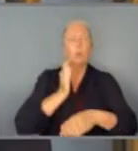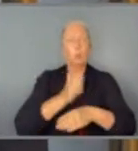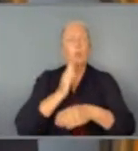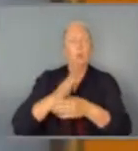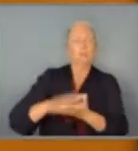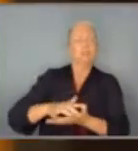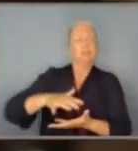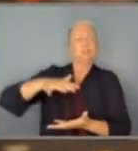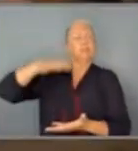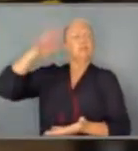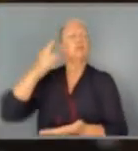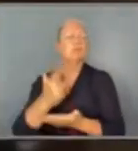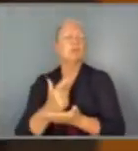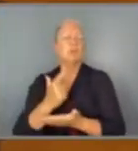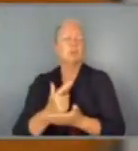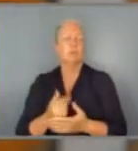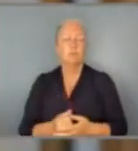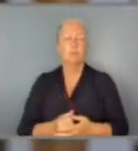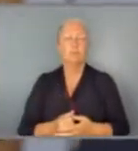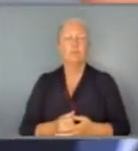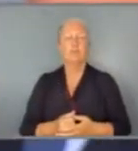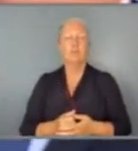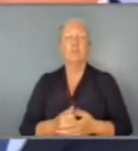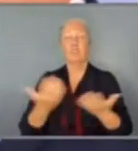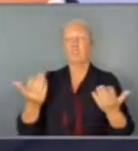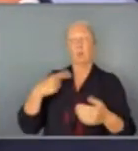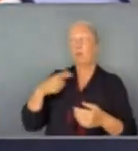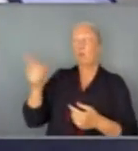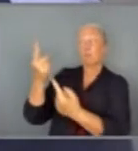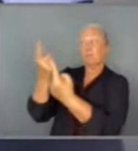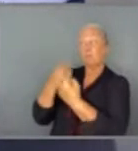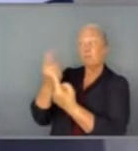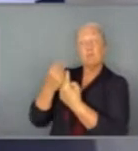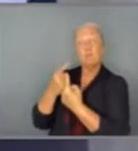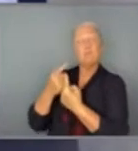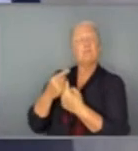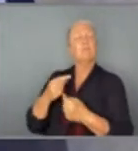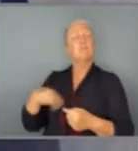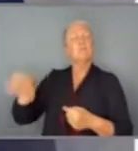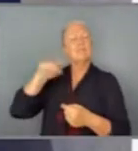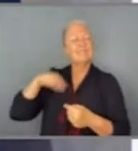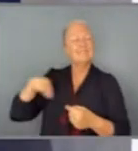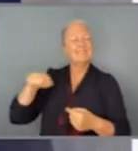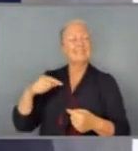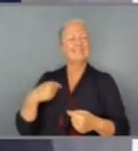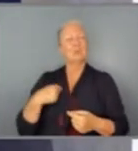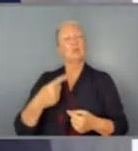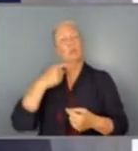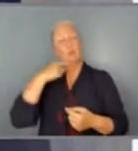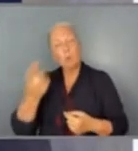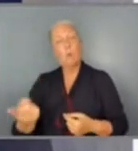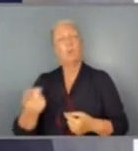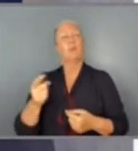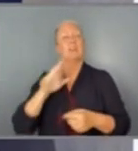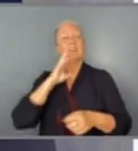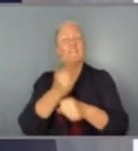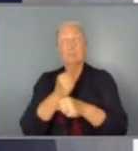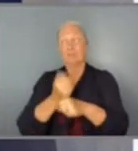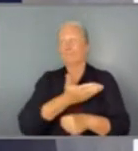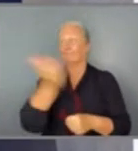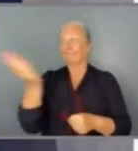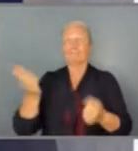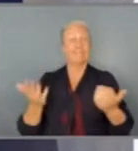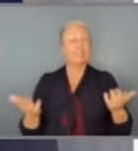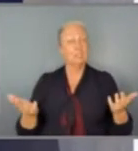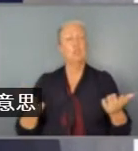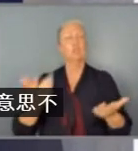advised of that today, and that's why that further reinforcement, I think, of those positions is being taken through the medical